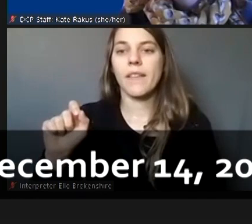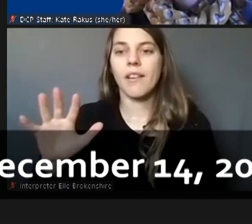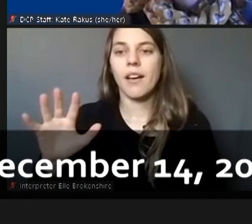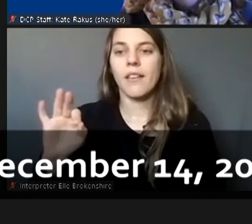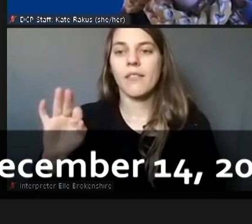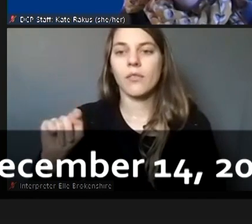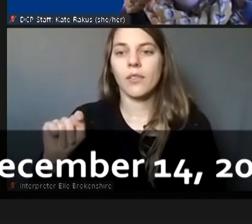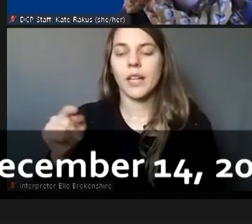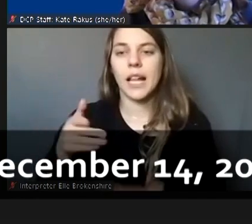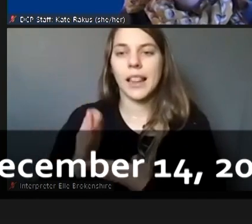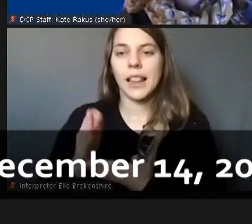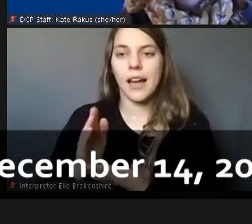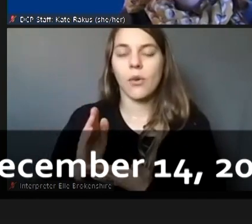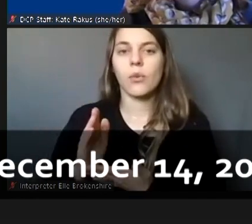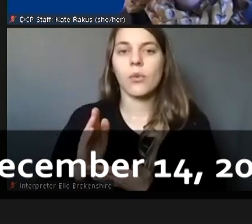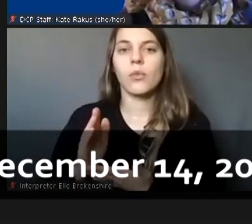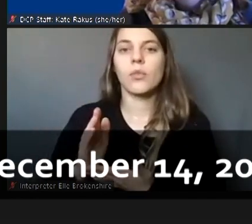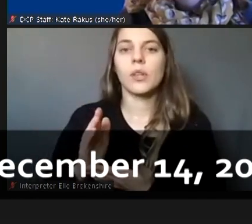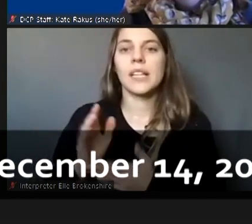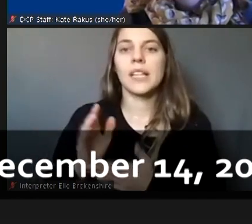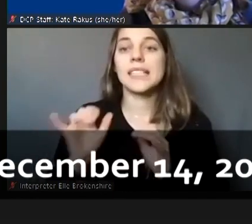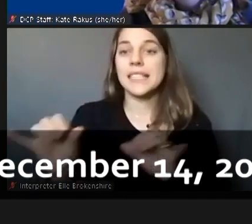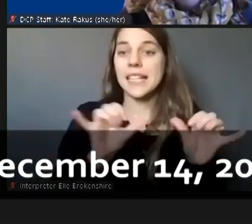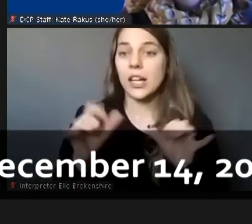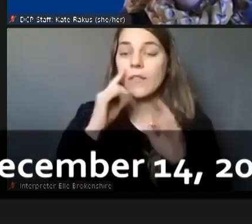standard for fences in the city is that